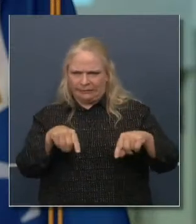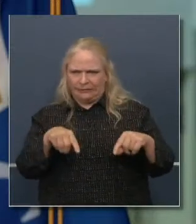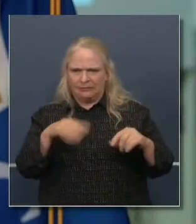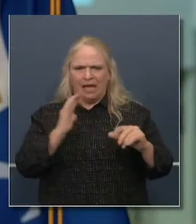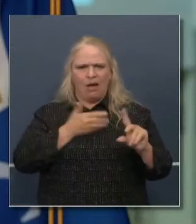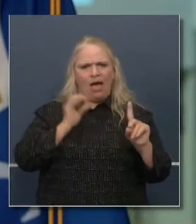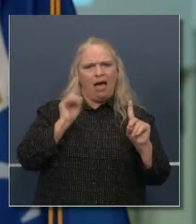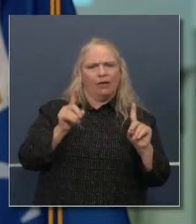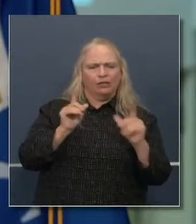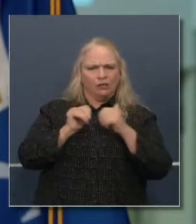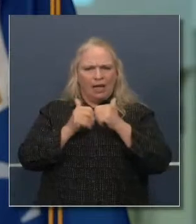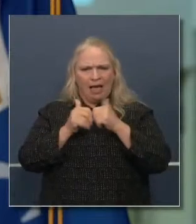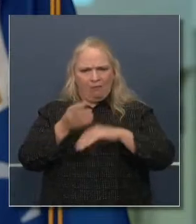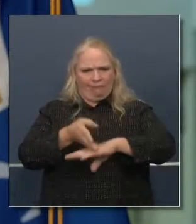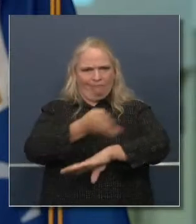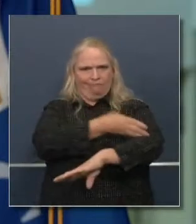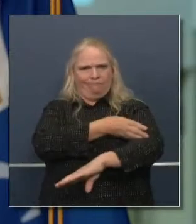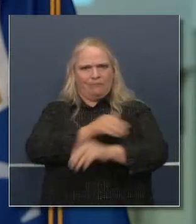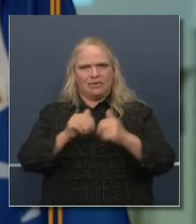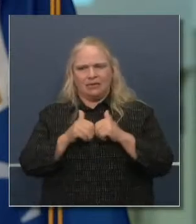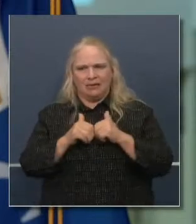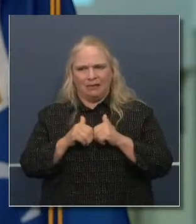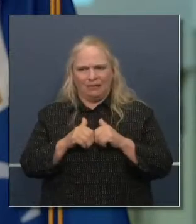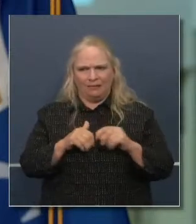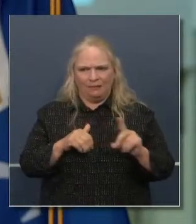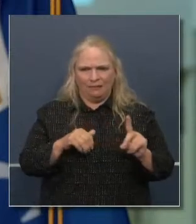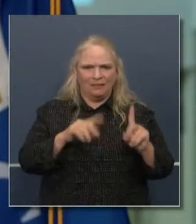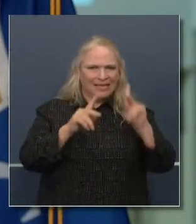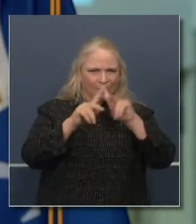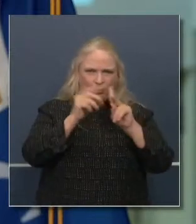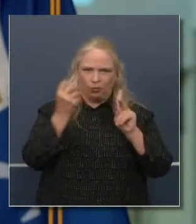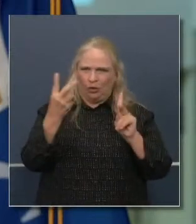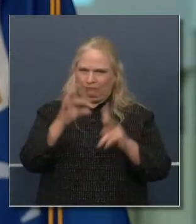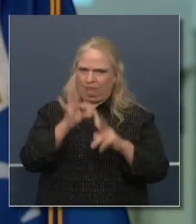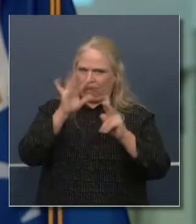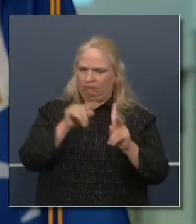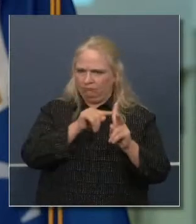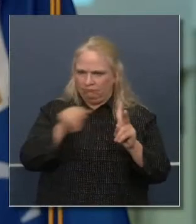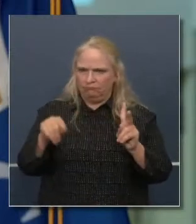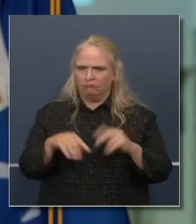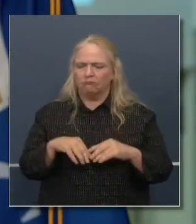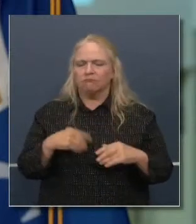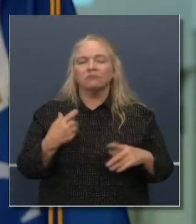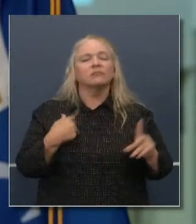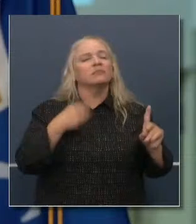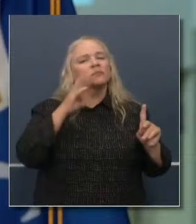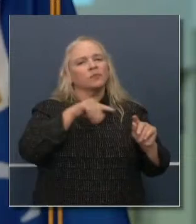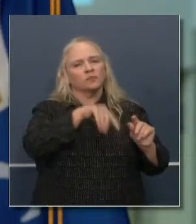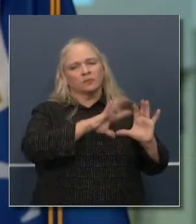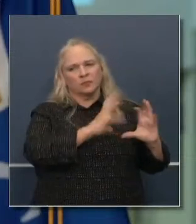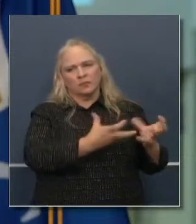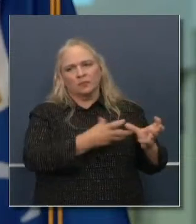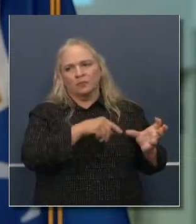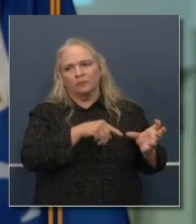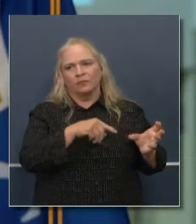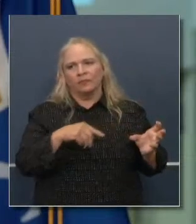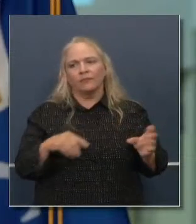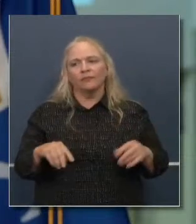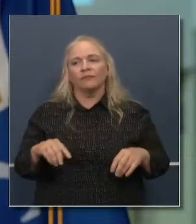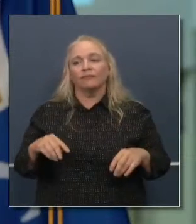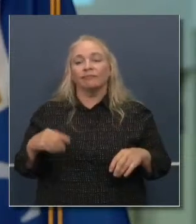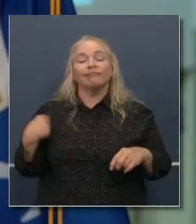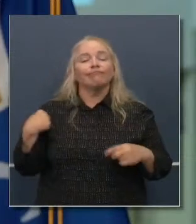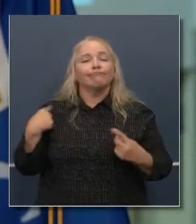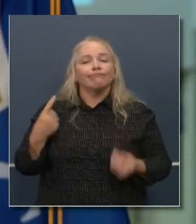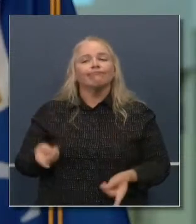12 education in the state of California. That is a bottom-up approach, but we certainly will be have been asserting